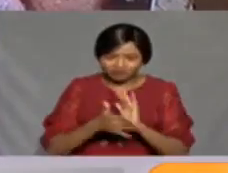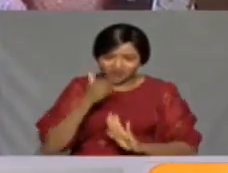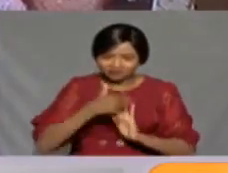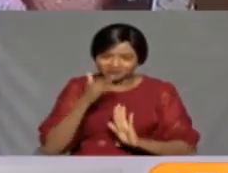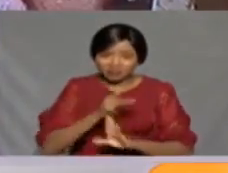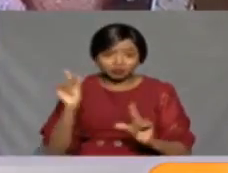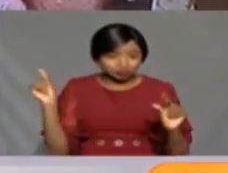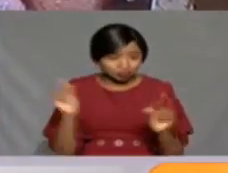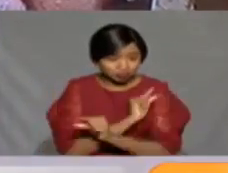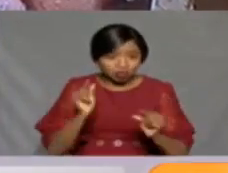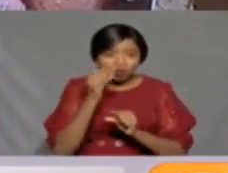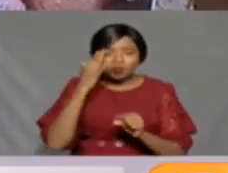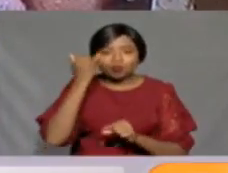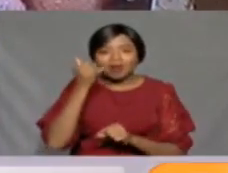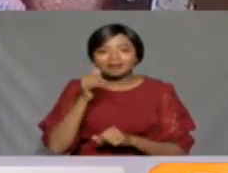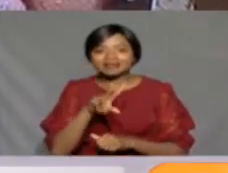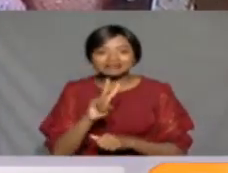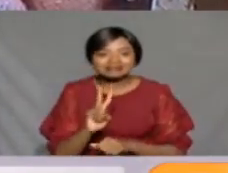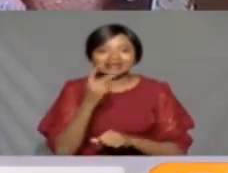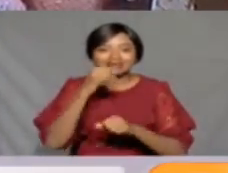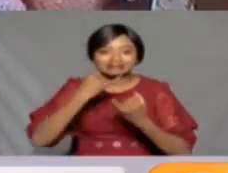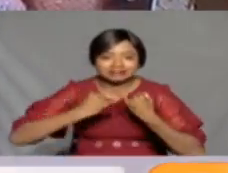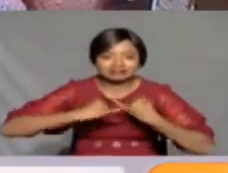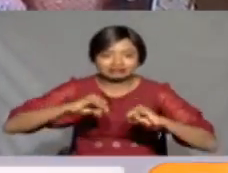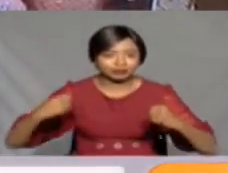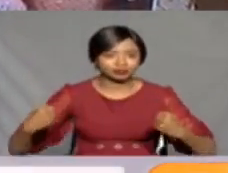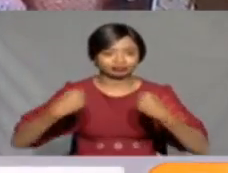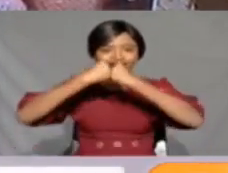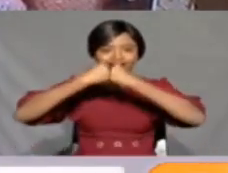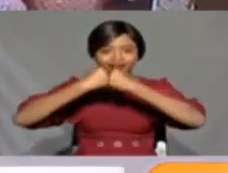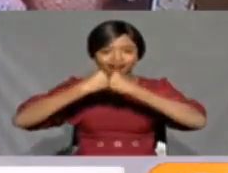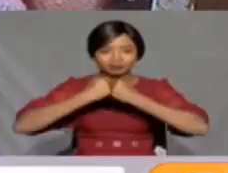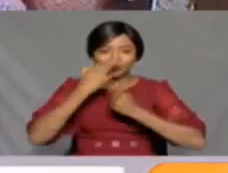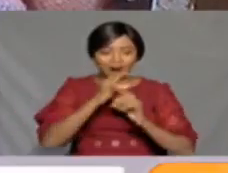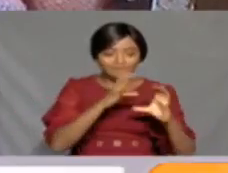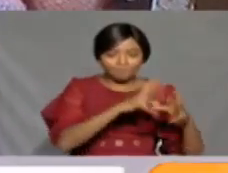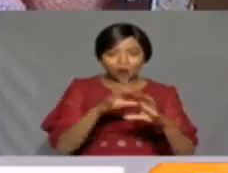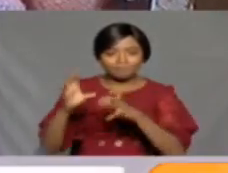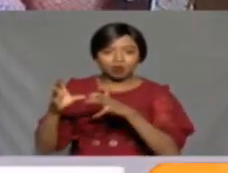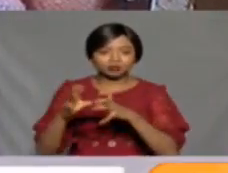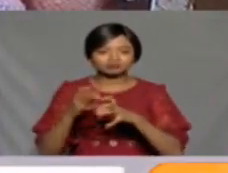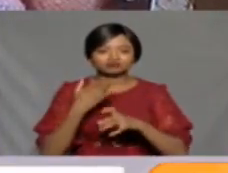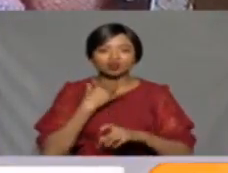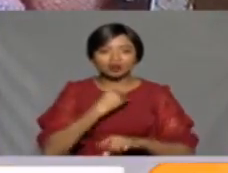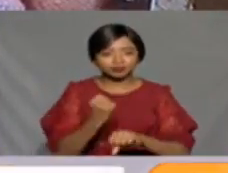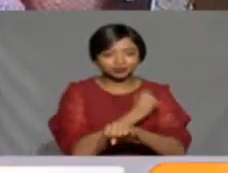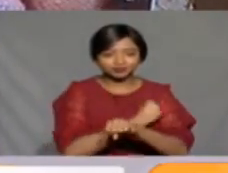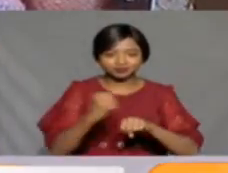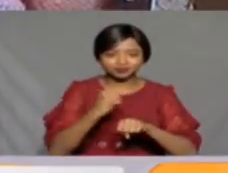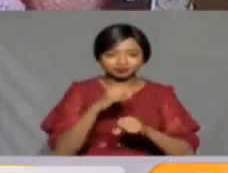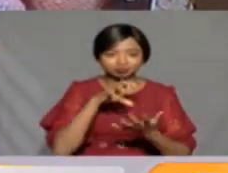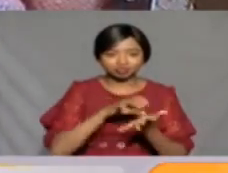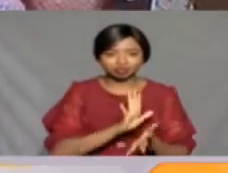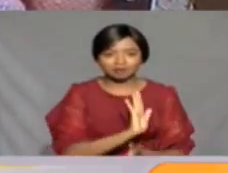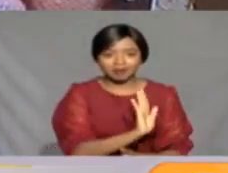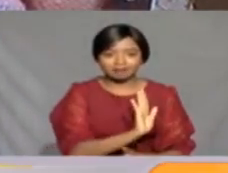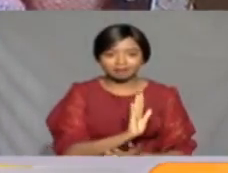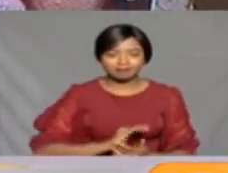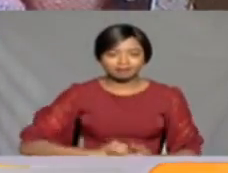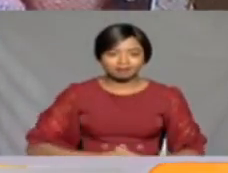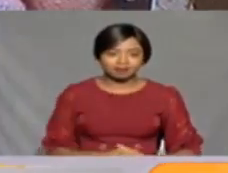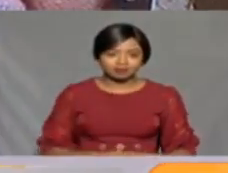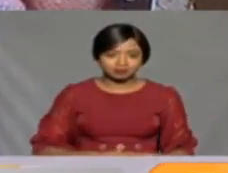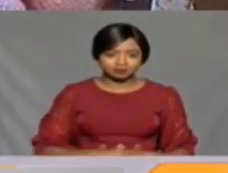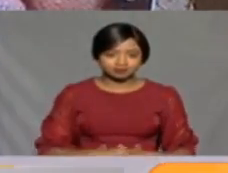made, even as it emerged that the second attempt may run into headwinds as both parties plot to stick to their hardline positions. Chemutai